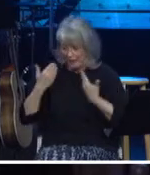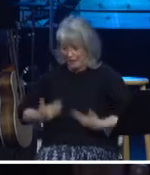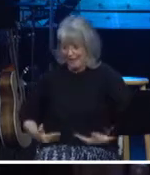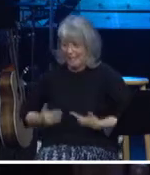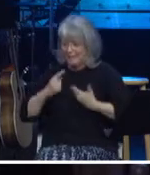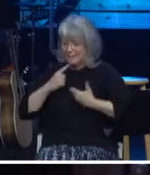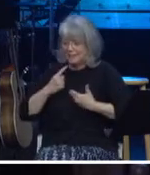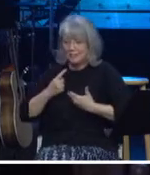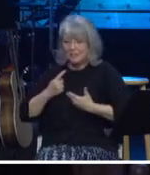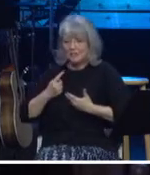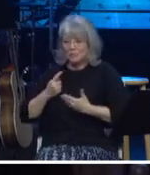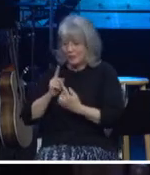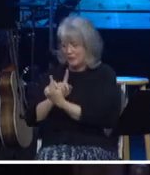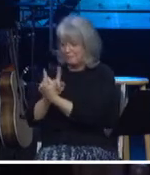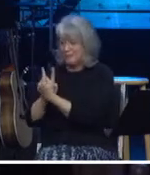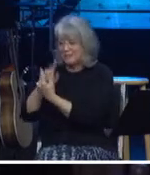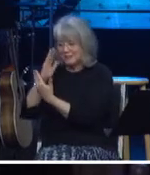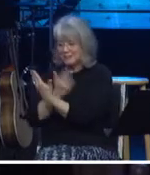Humbled by the gospel.